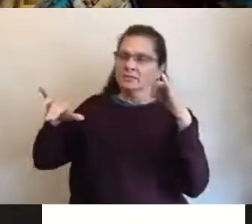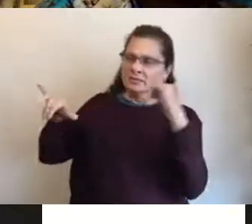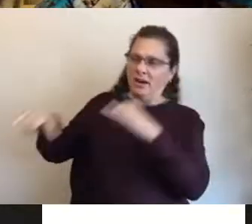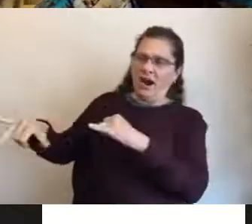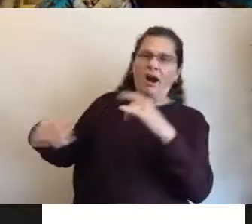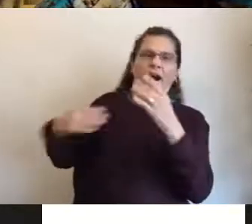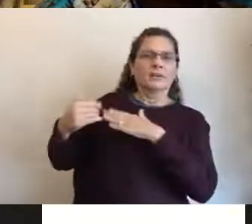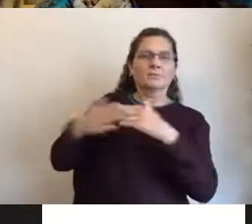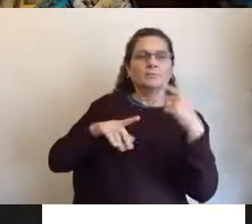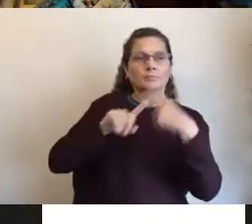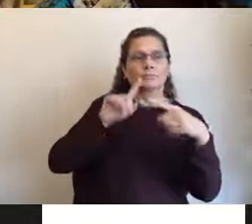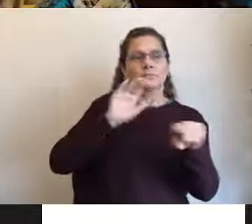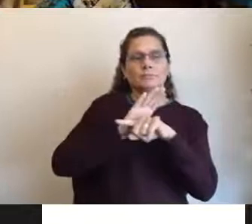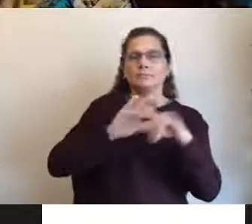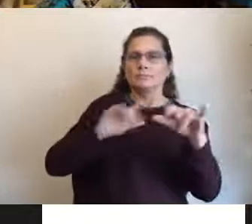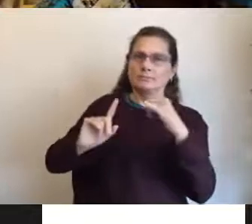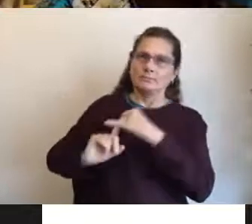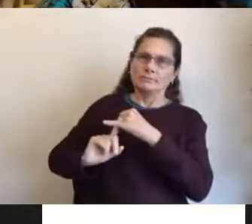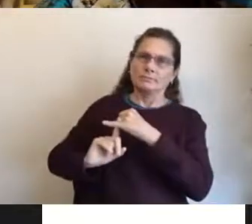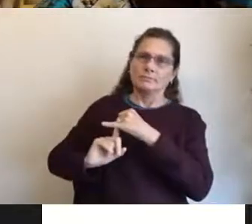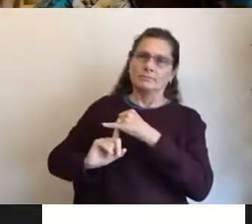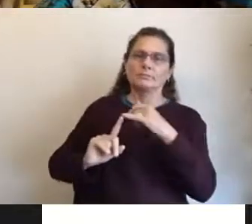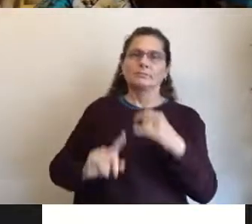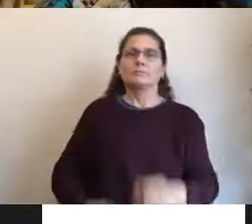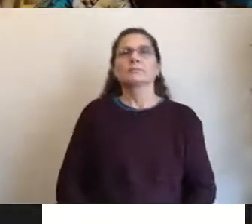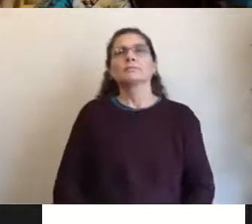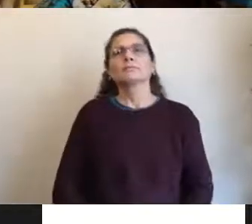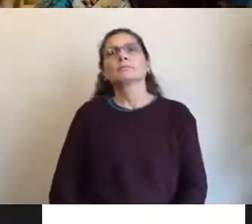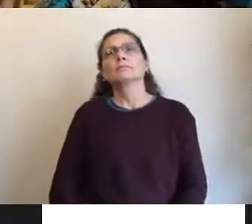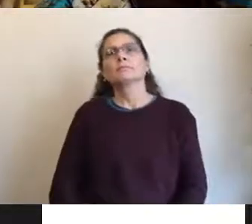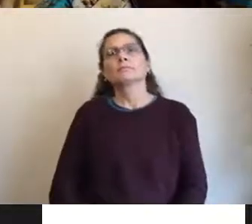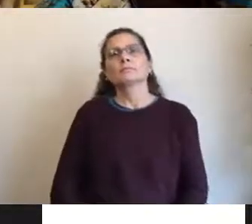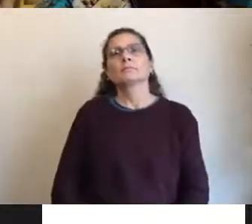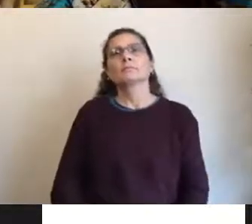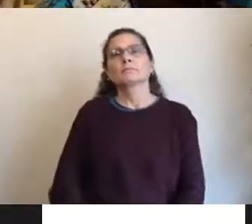even start thinking about flattening curve, we have to slow the steepening of the curve that we're seeing right now.